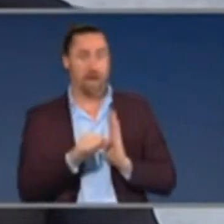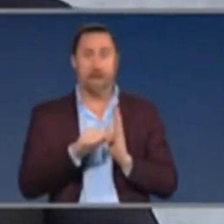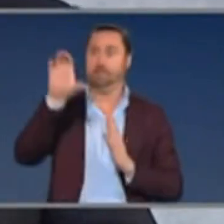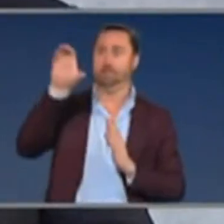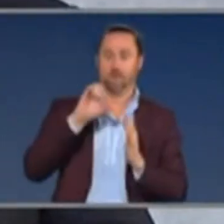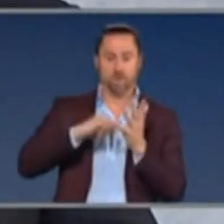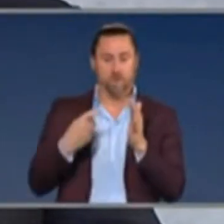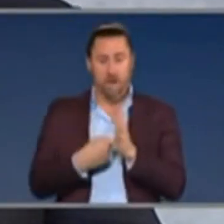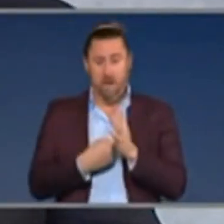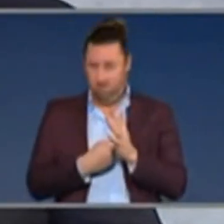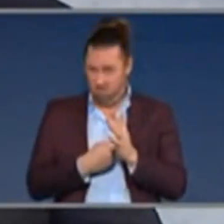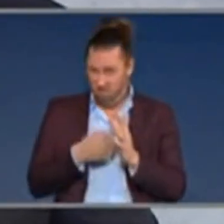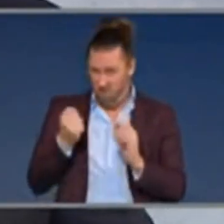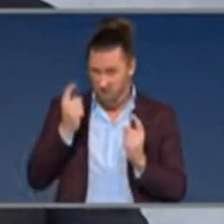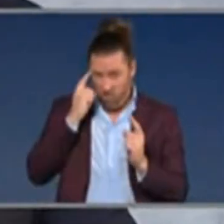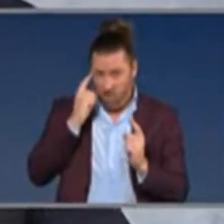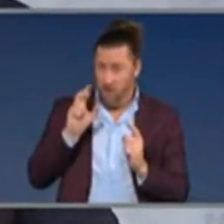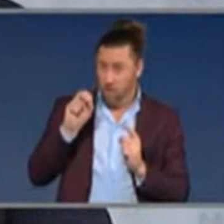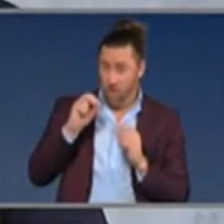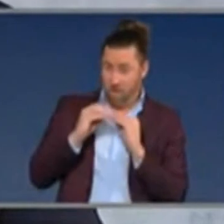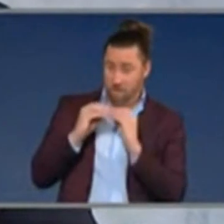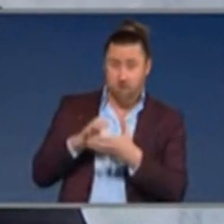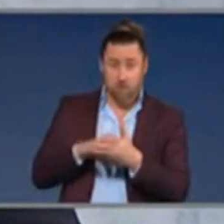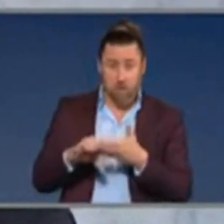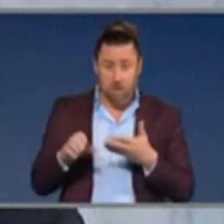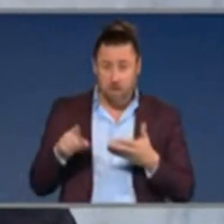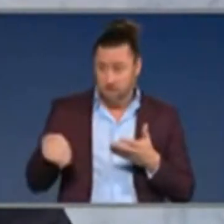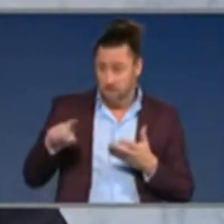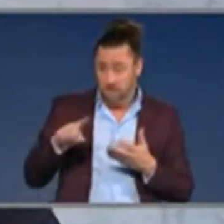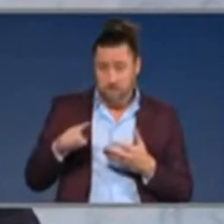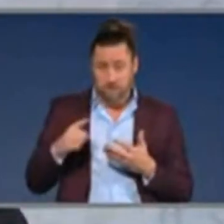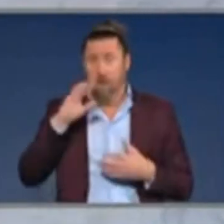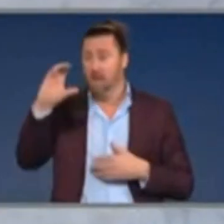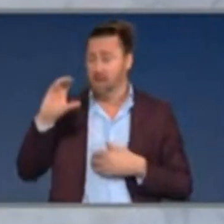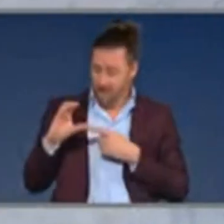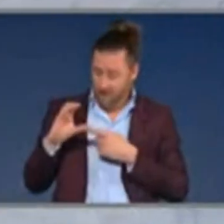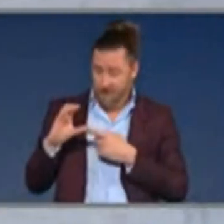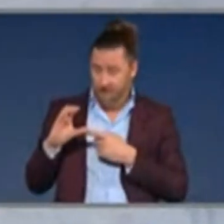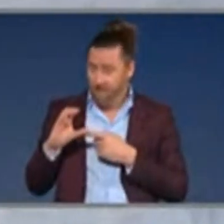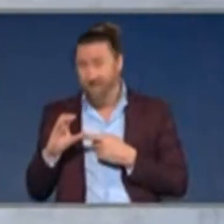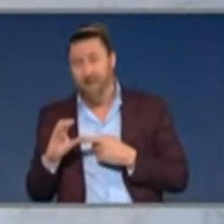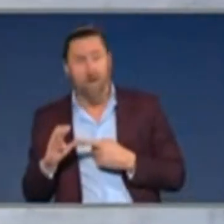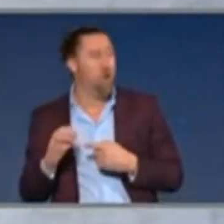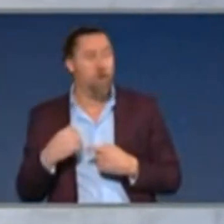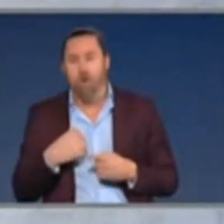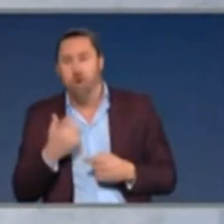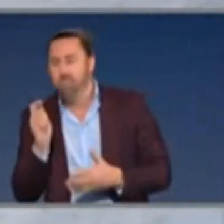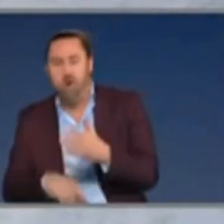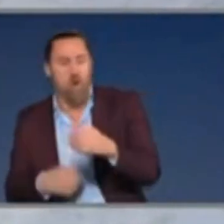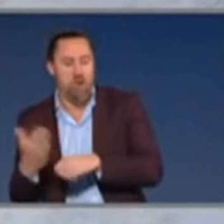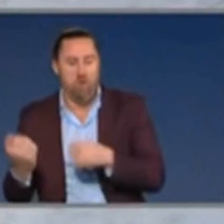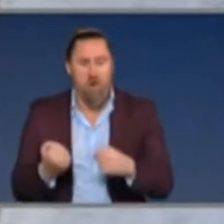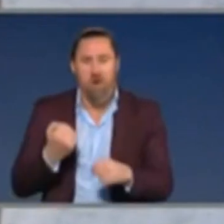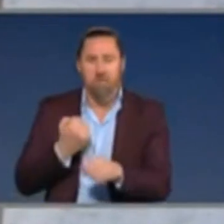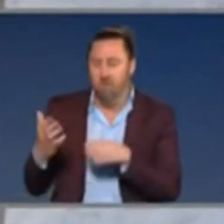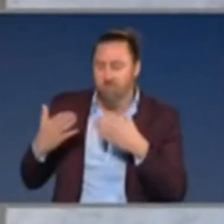that effectively that money is being taken for purposes that it's not intended for, that you